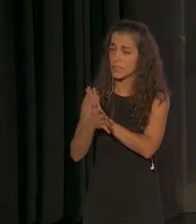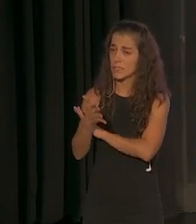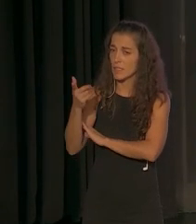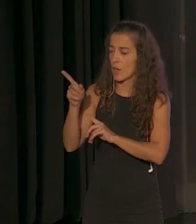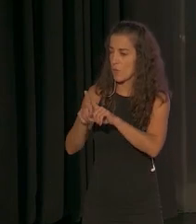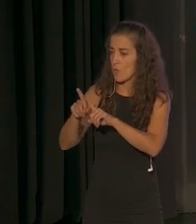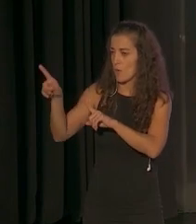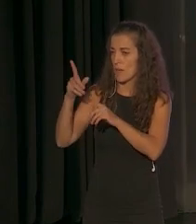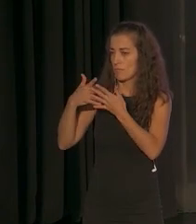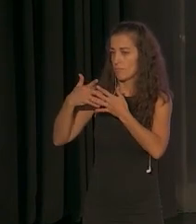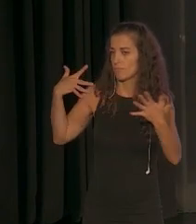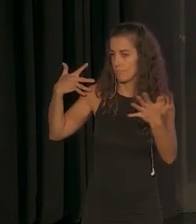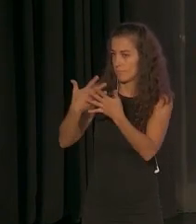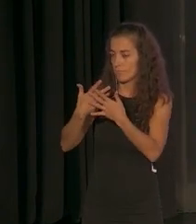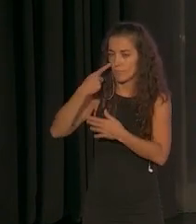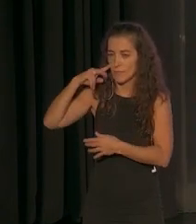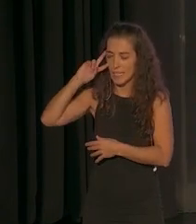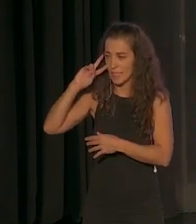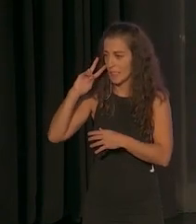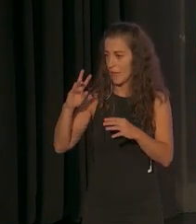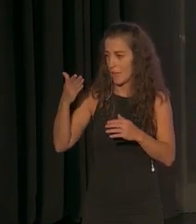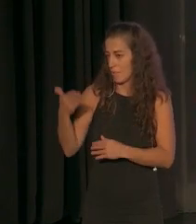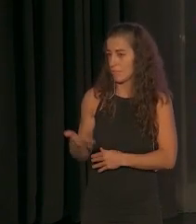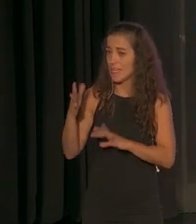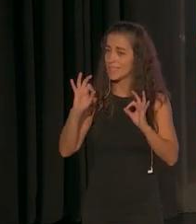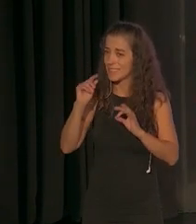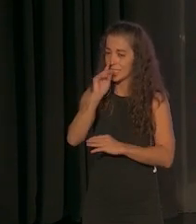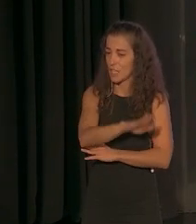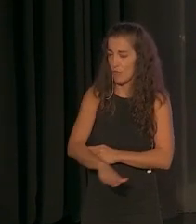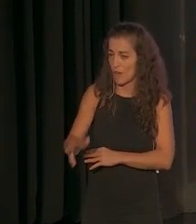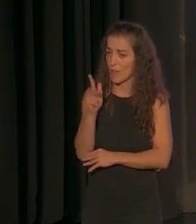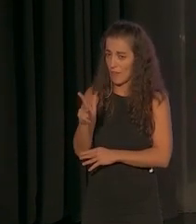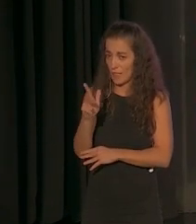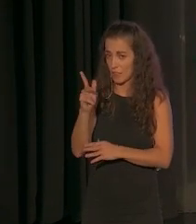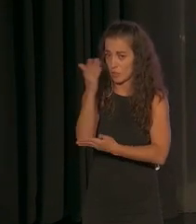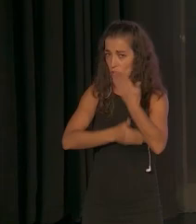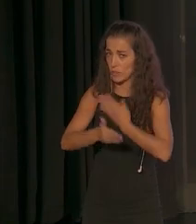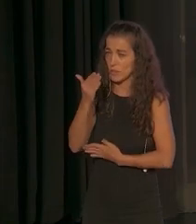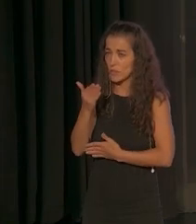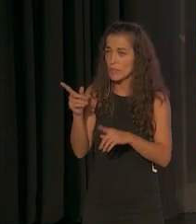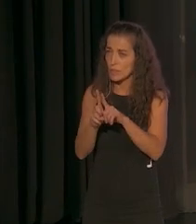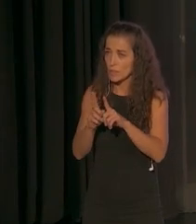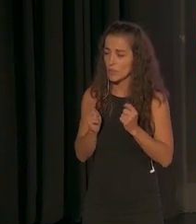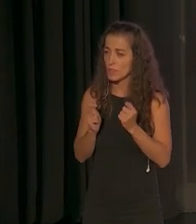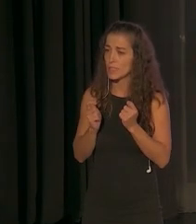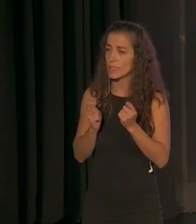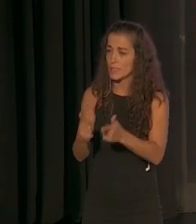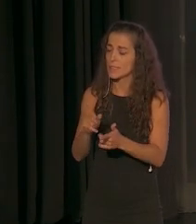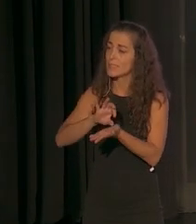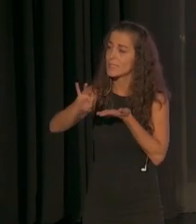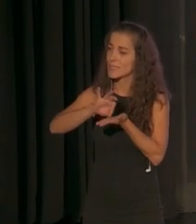a well-known leader and an advocate of growth